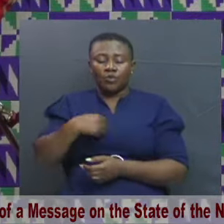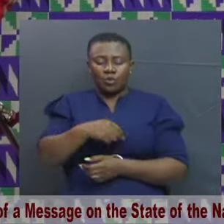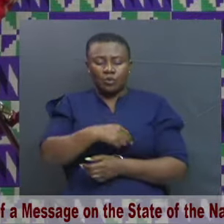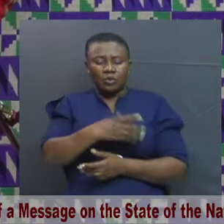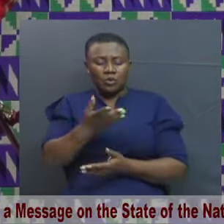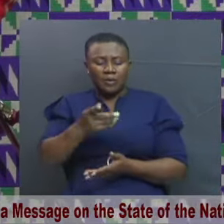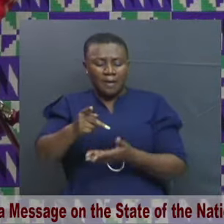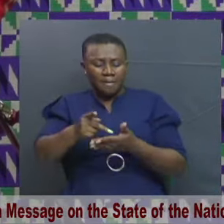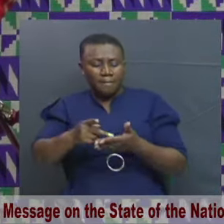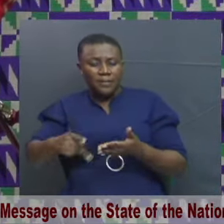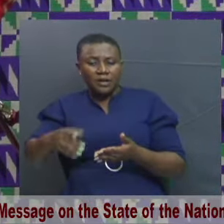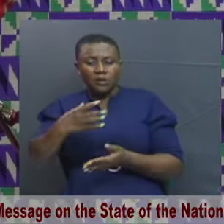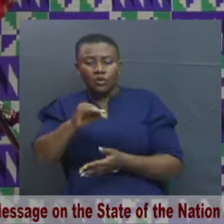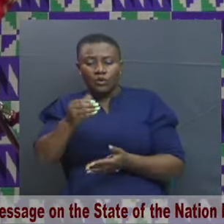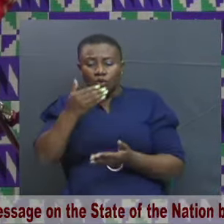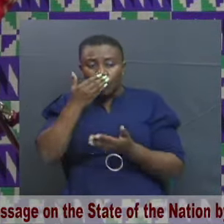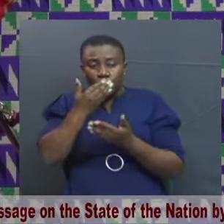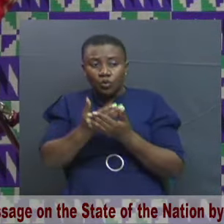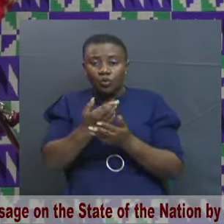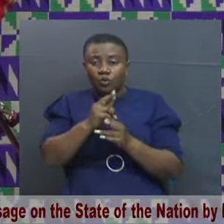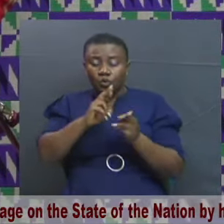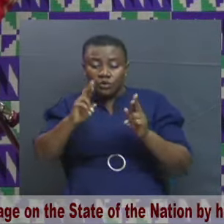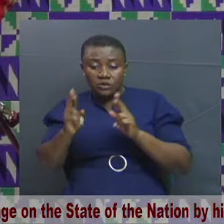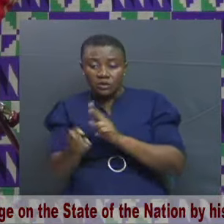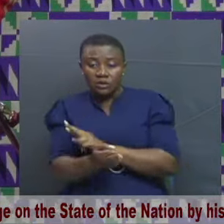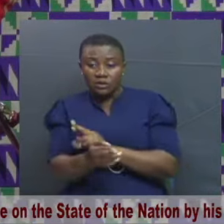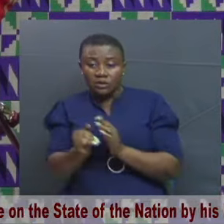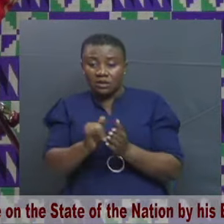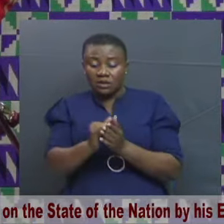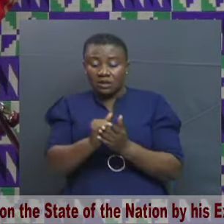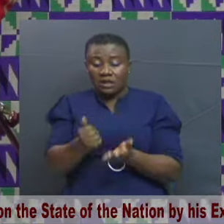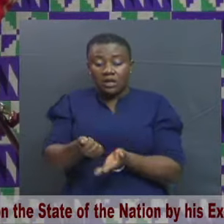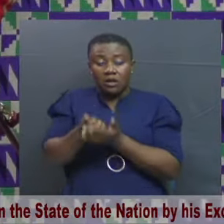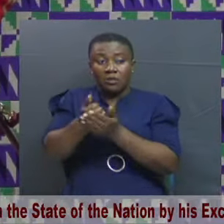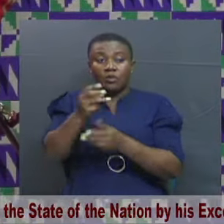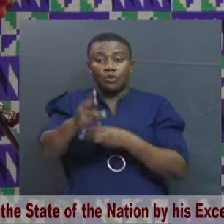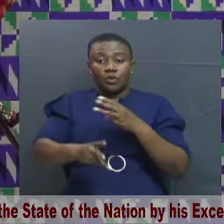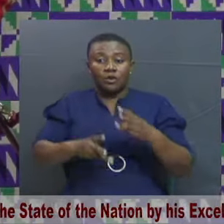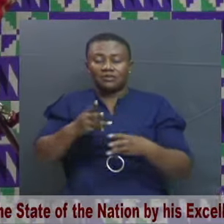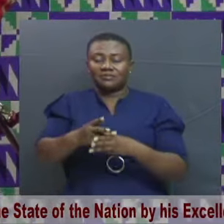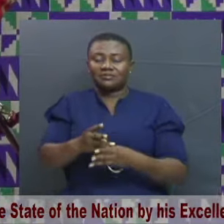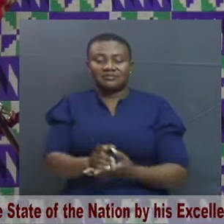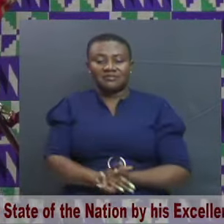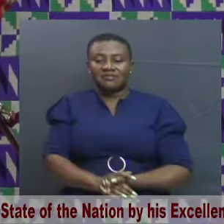the digal Revolution that is sweeping the world